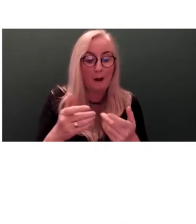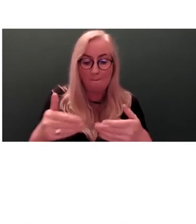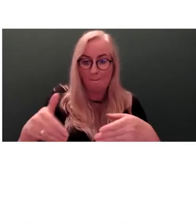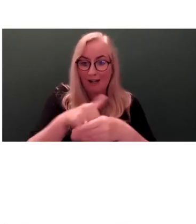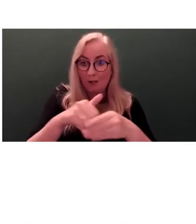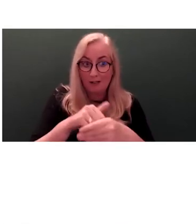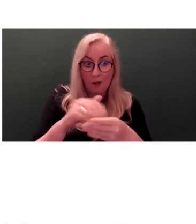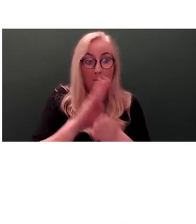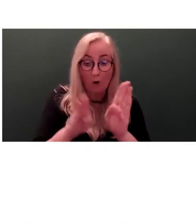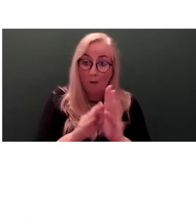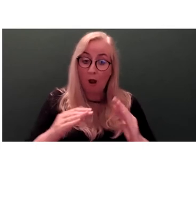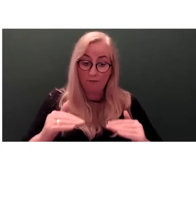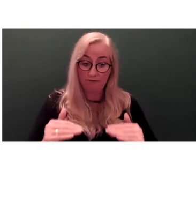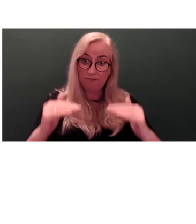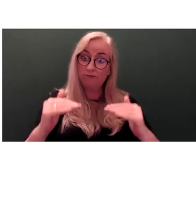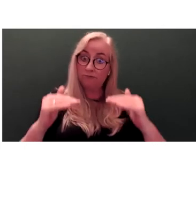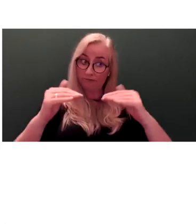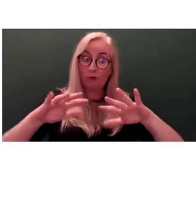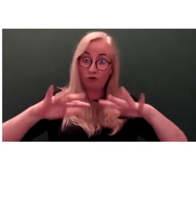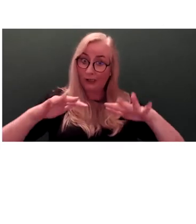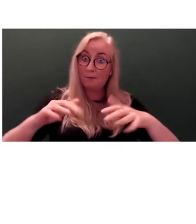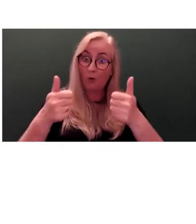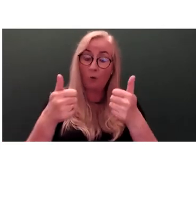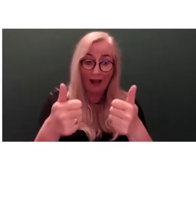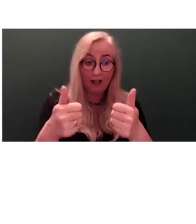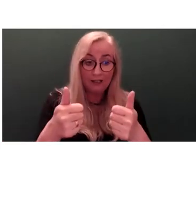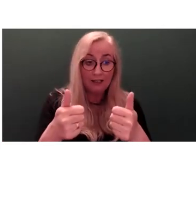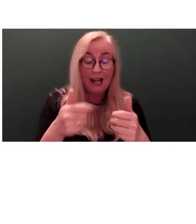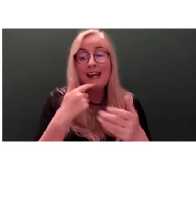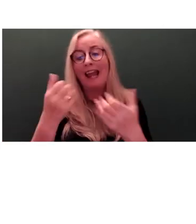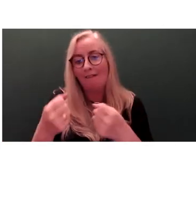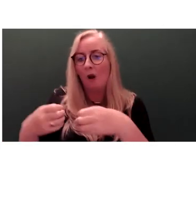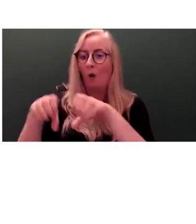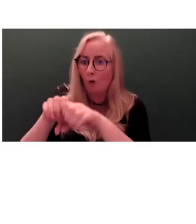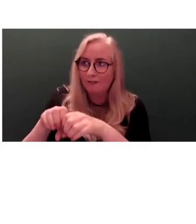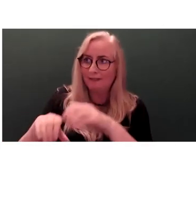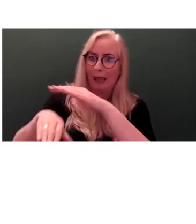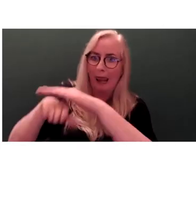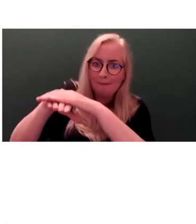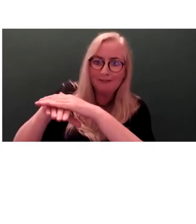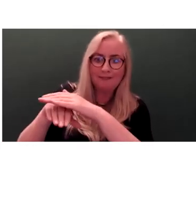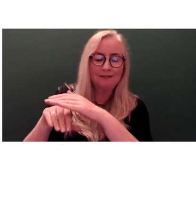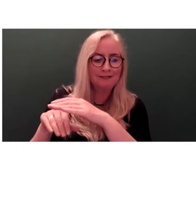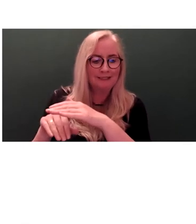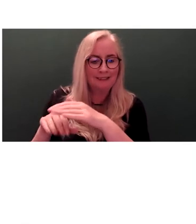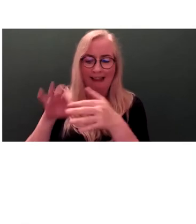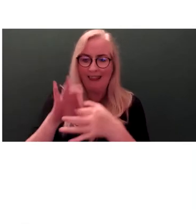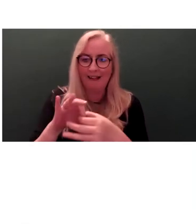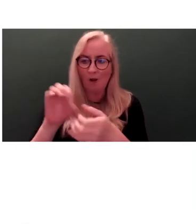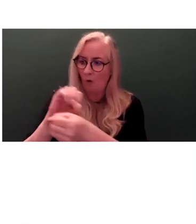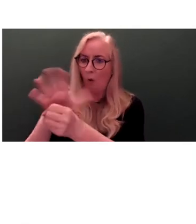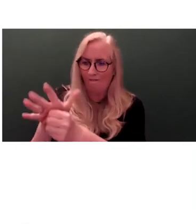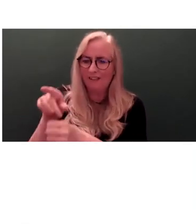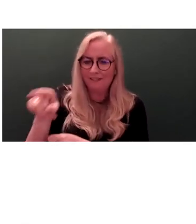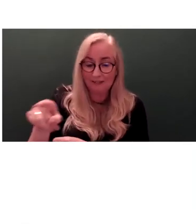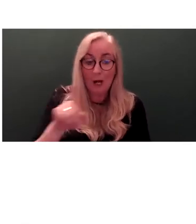have actually held up reasonably well, despite the closures and constraints as a result of COVID.